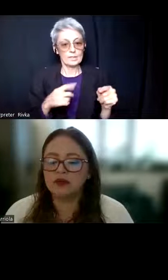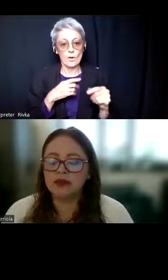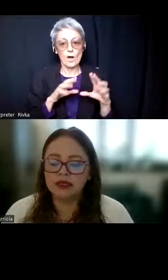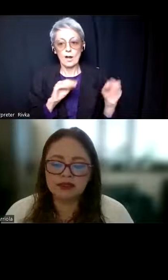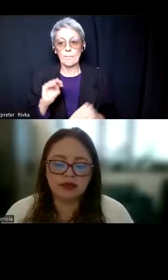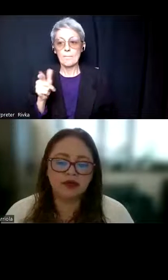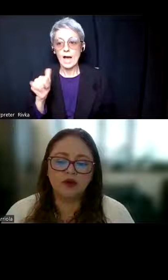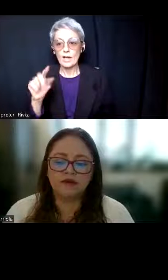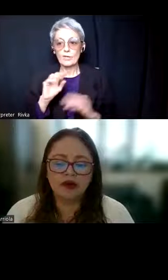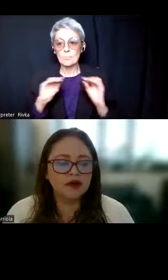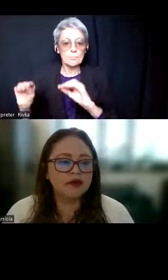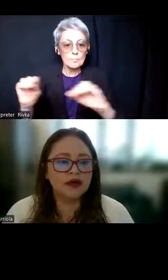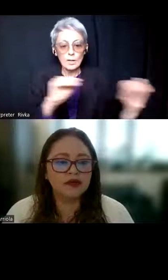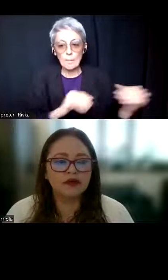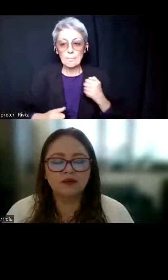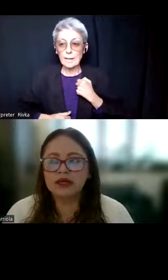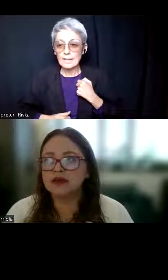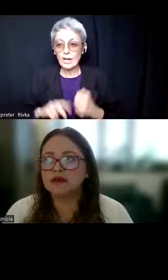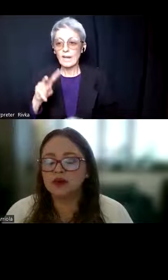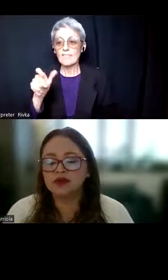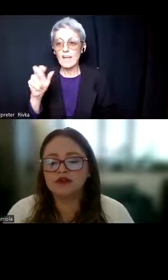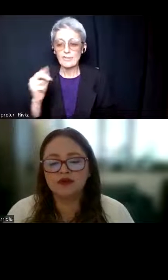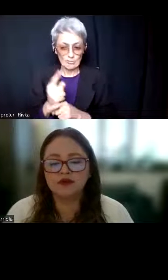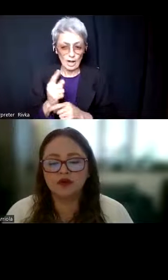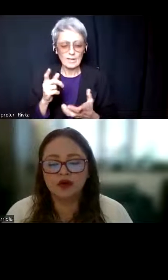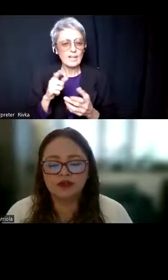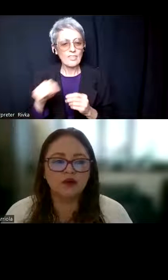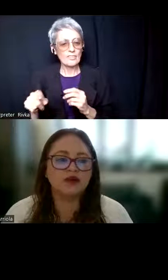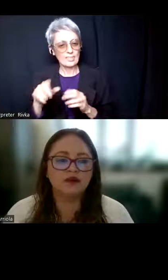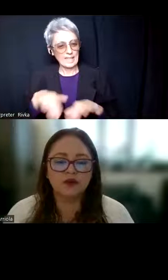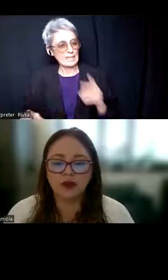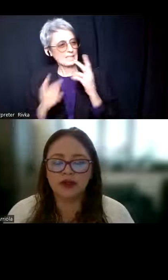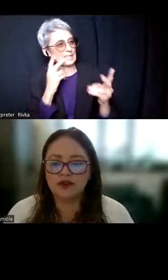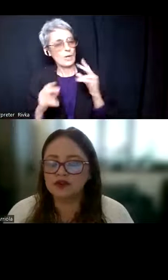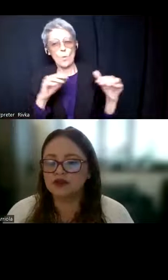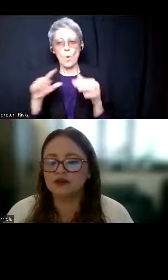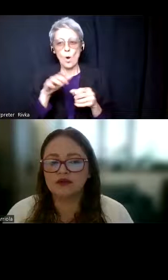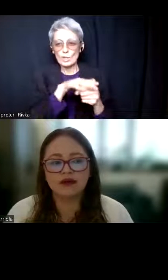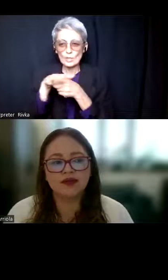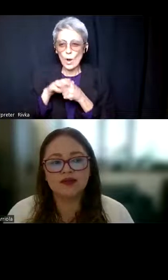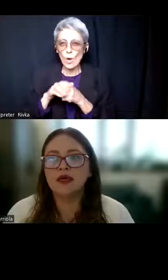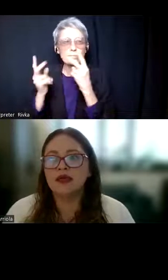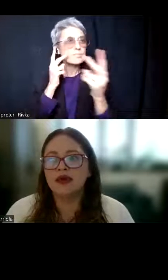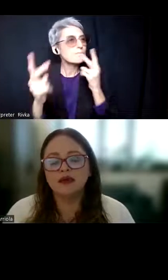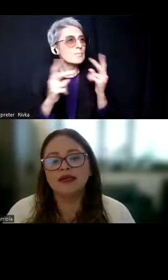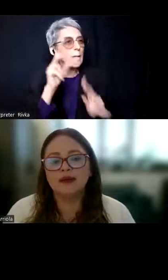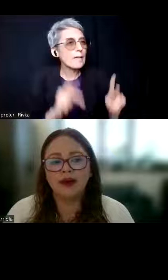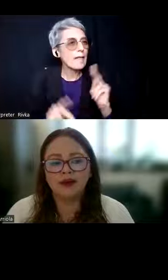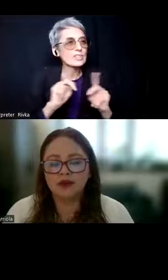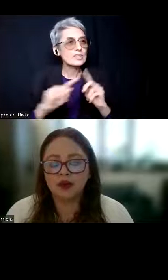or military or veteran, right? They're being exposed to different war zones and different populations or different events